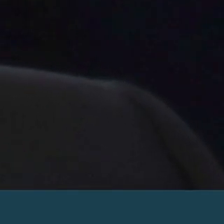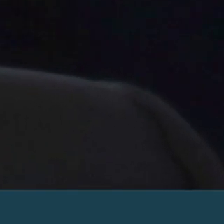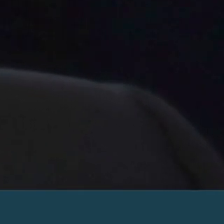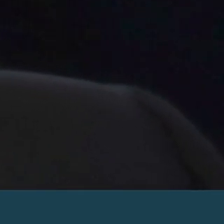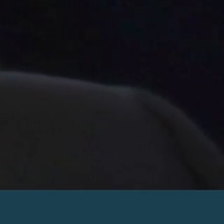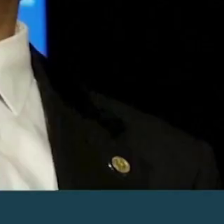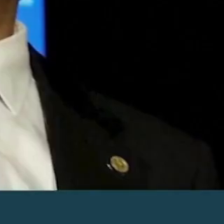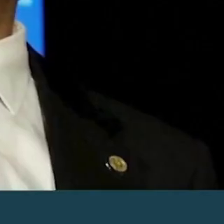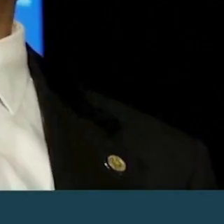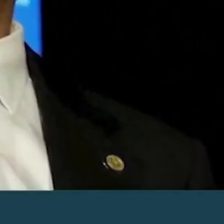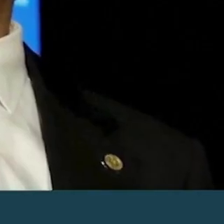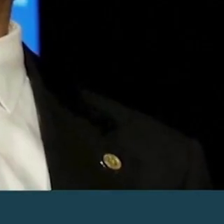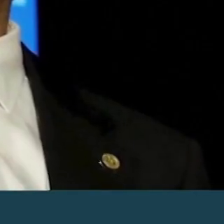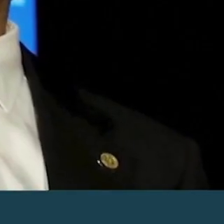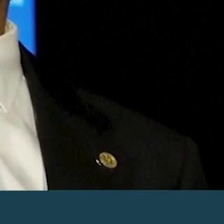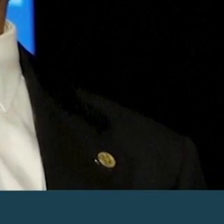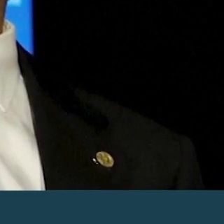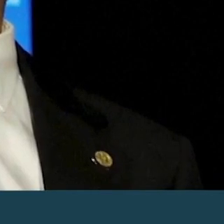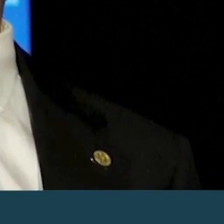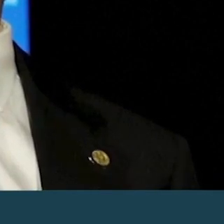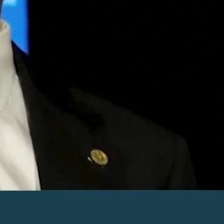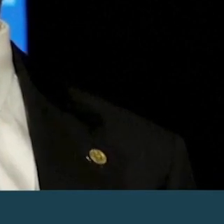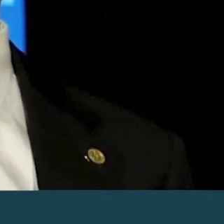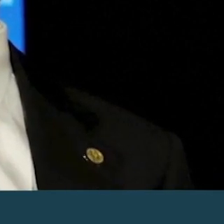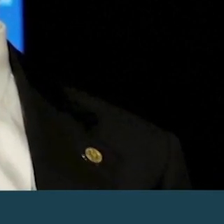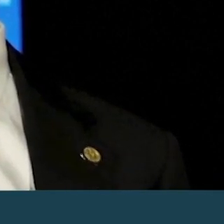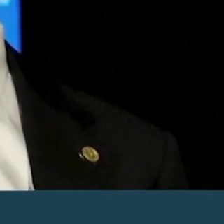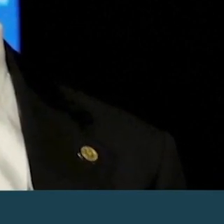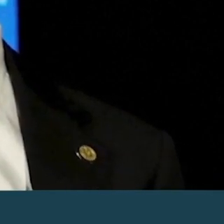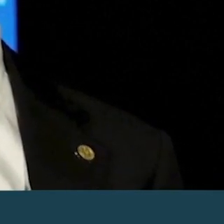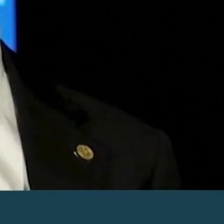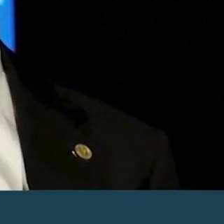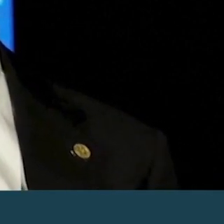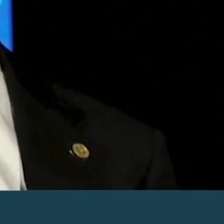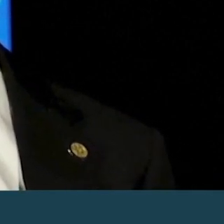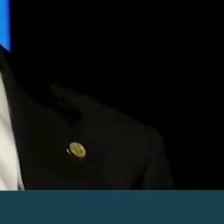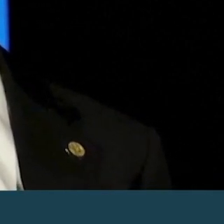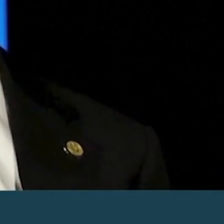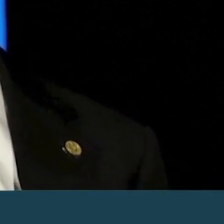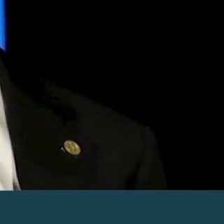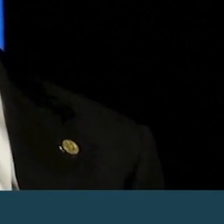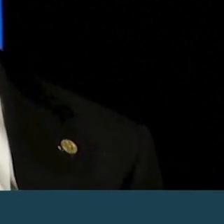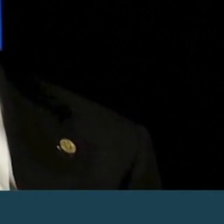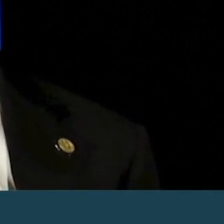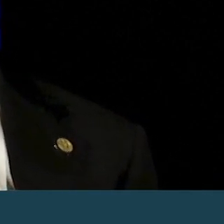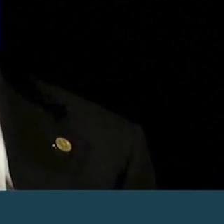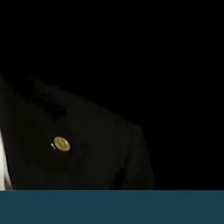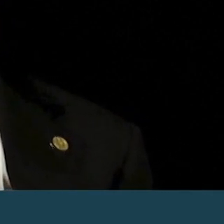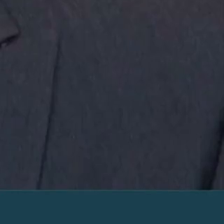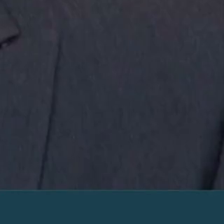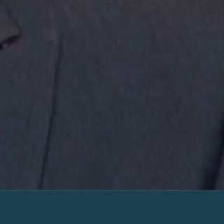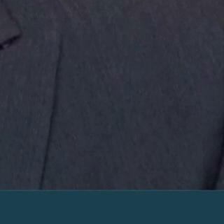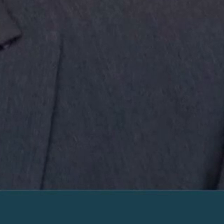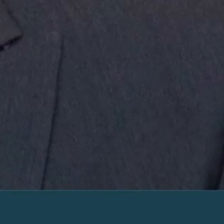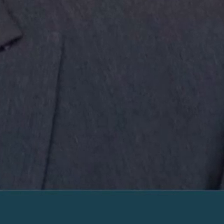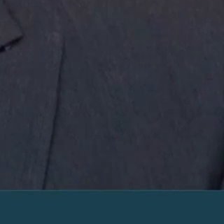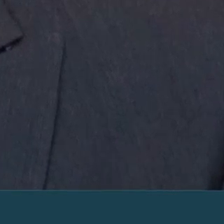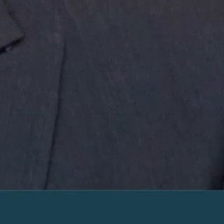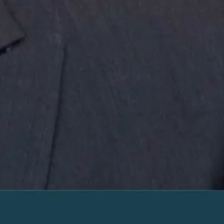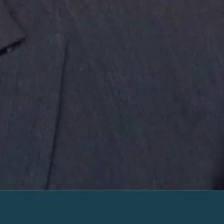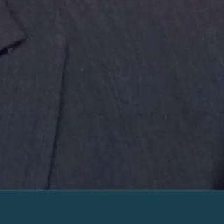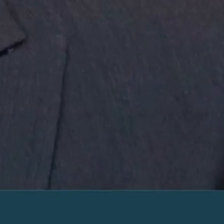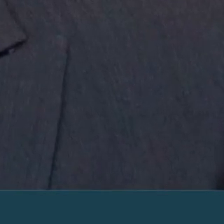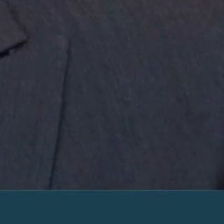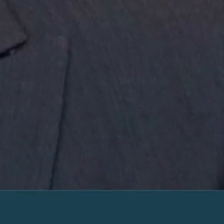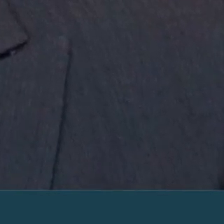hostile workplace. Hochul, who had largely worked in Cuomo's shadow since being elected lieutenant governor in 2014, expressed support